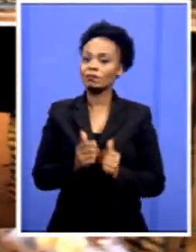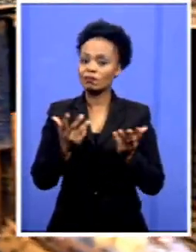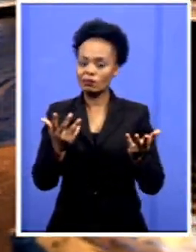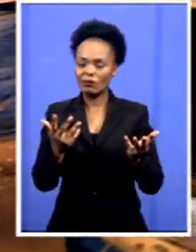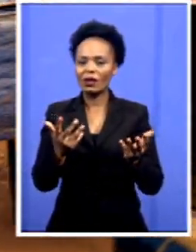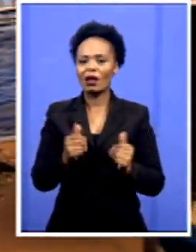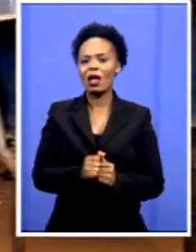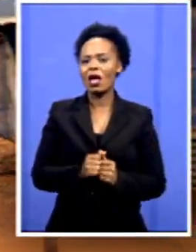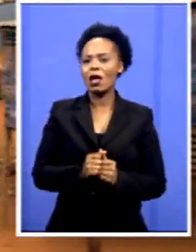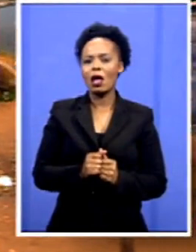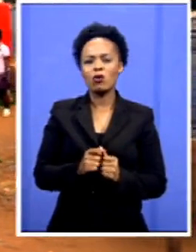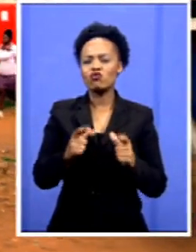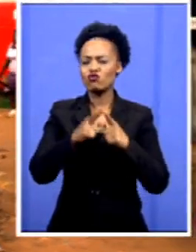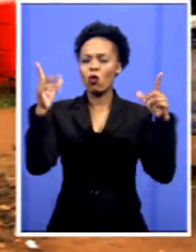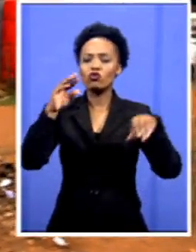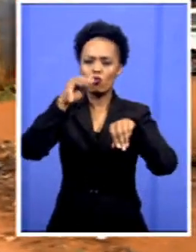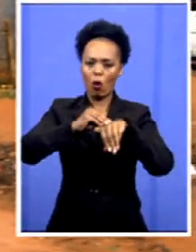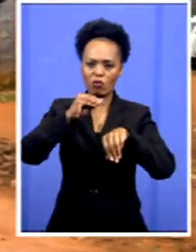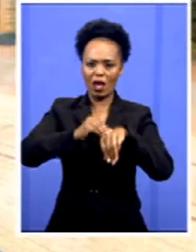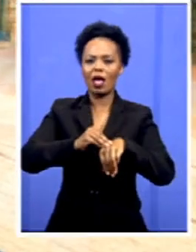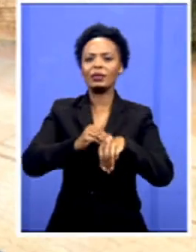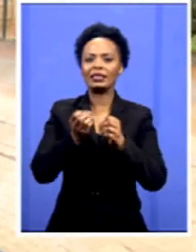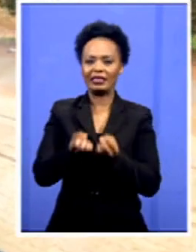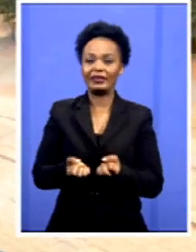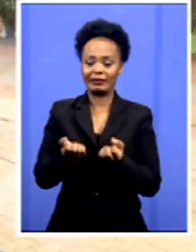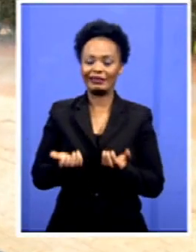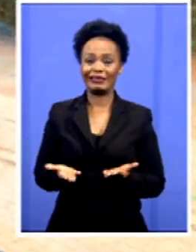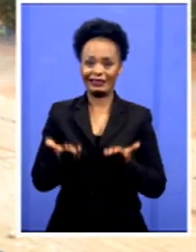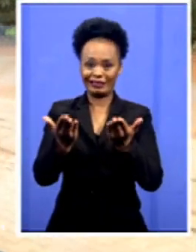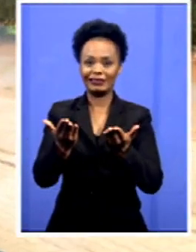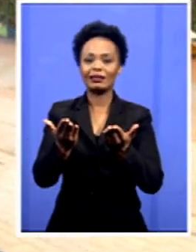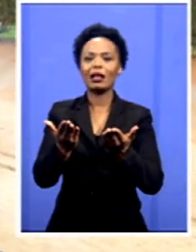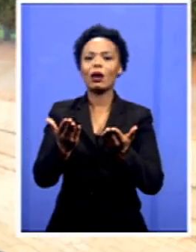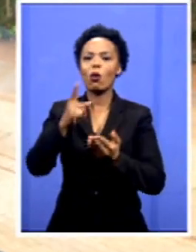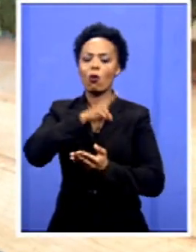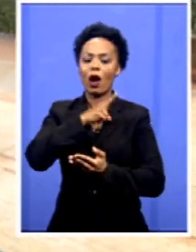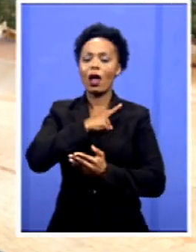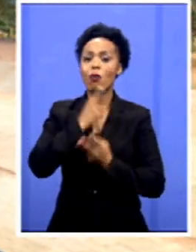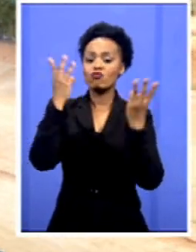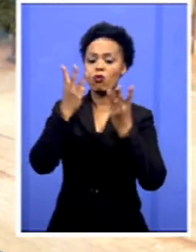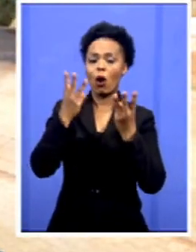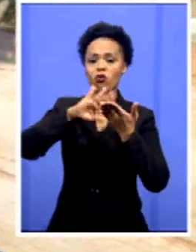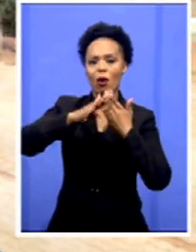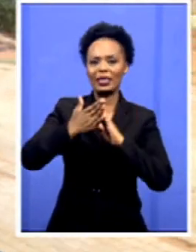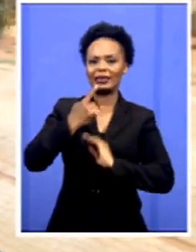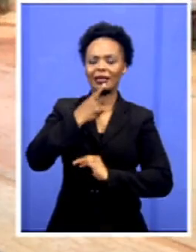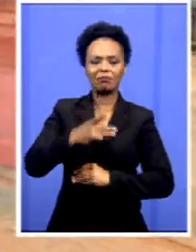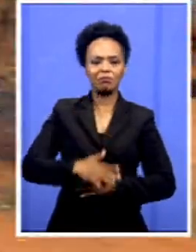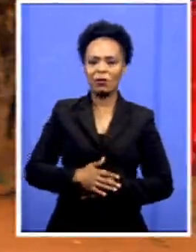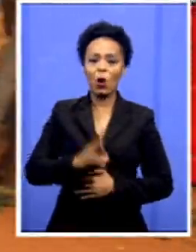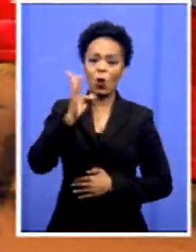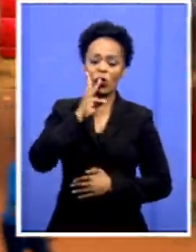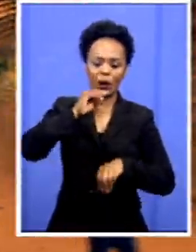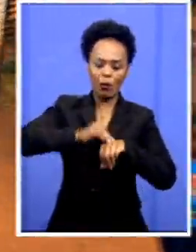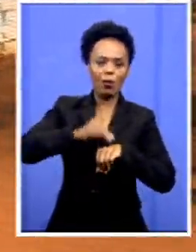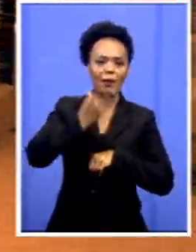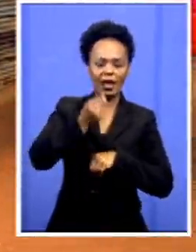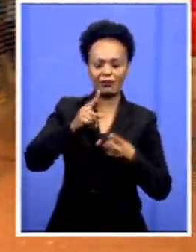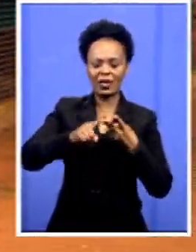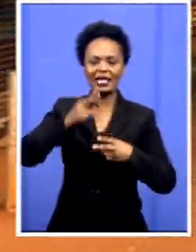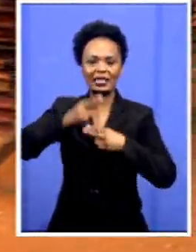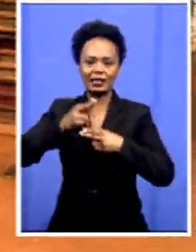There's still a huge problem of service delivery. They still have got a problem of water and sanitation. There's